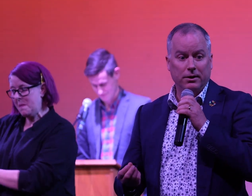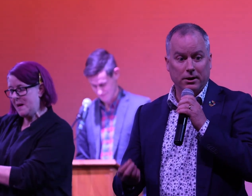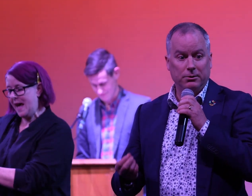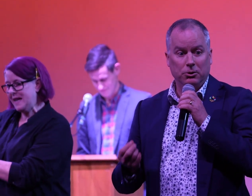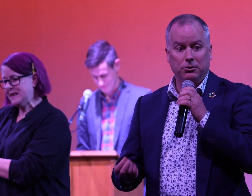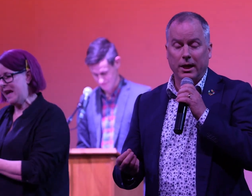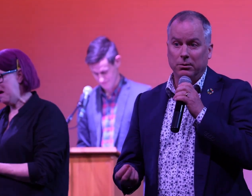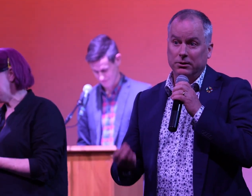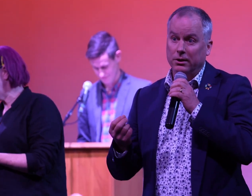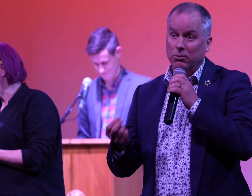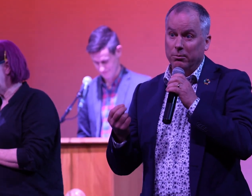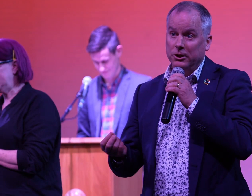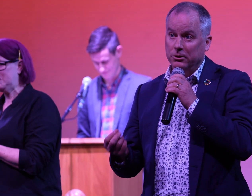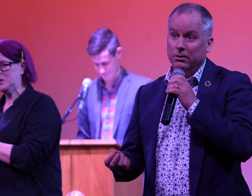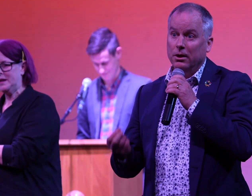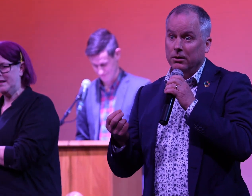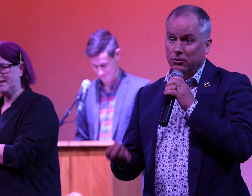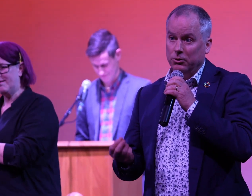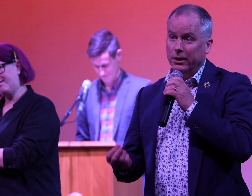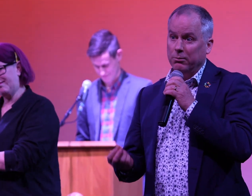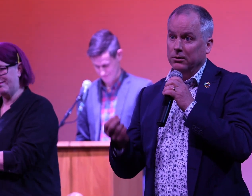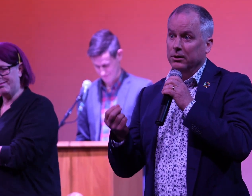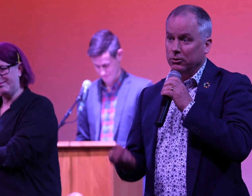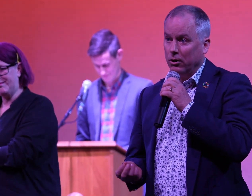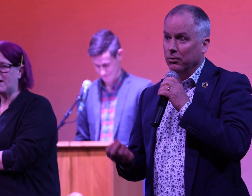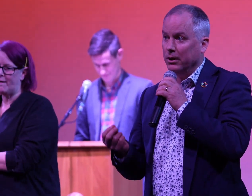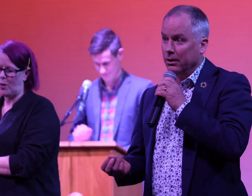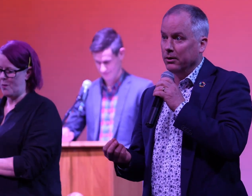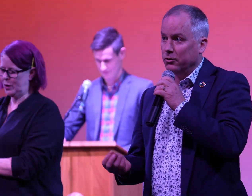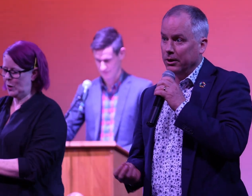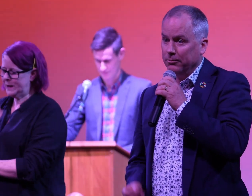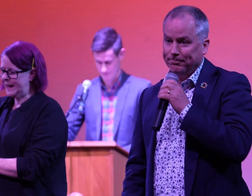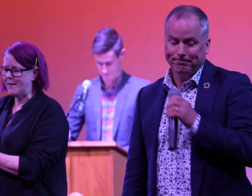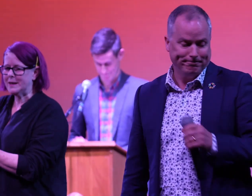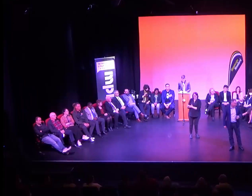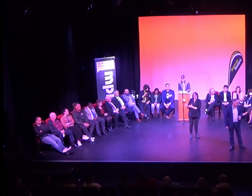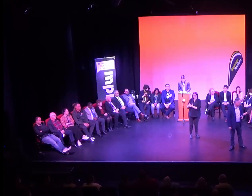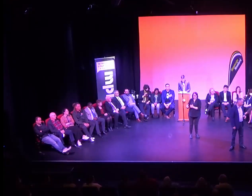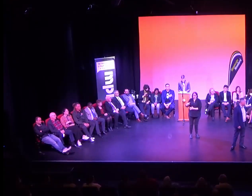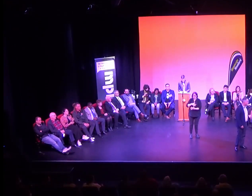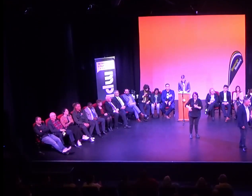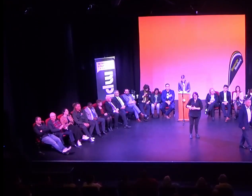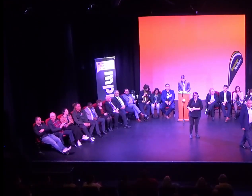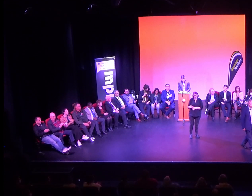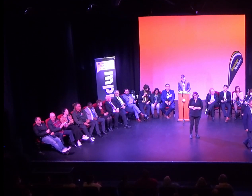anything, I'd say that I'm a social capitalist, and I want to make sure that social capital is grown in this city.